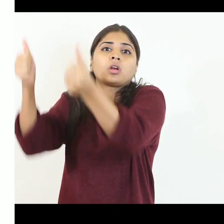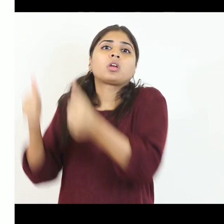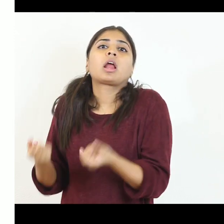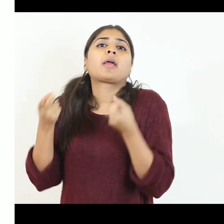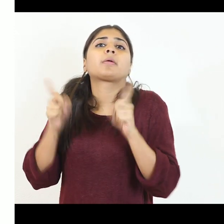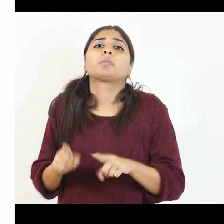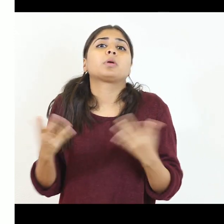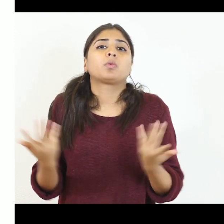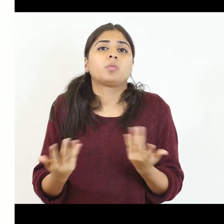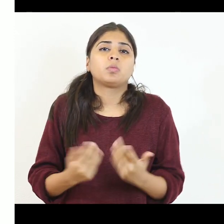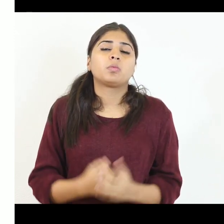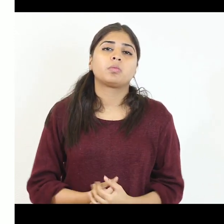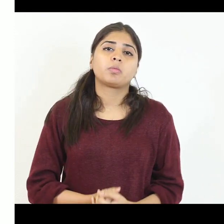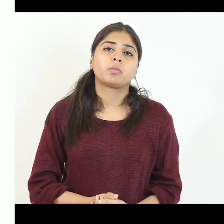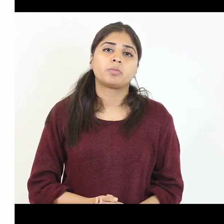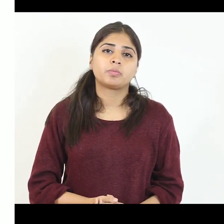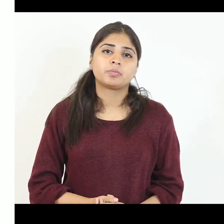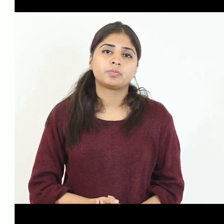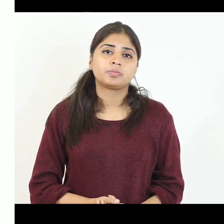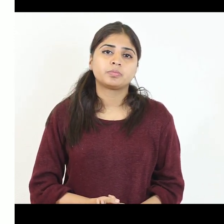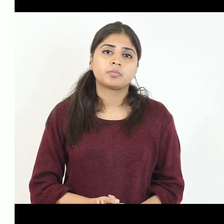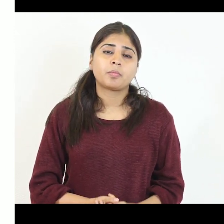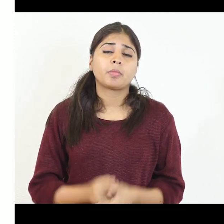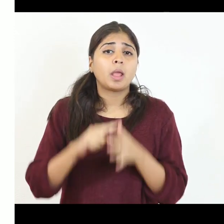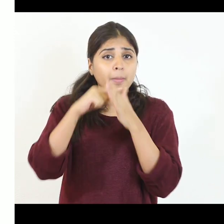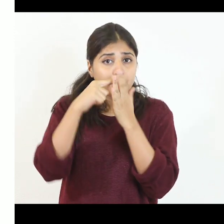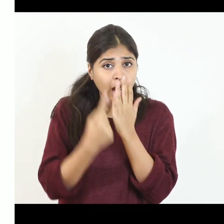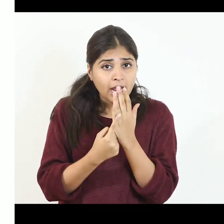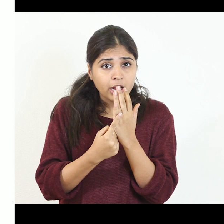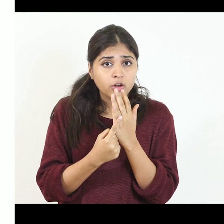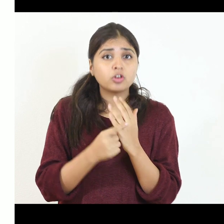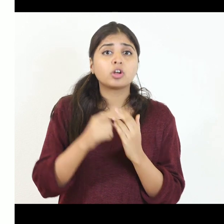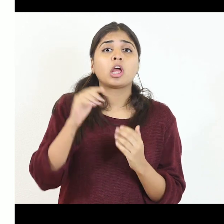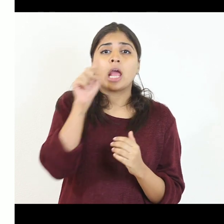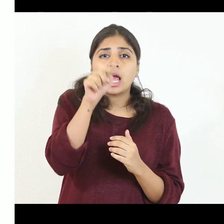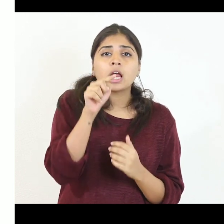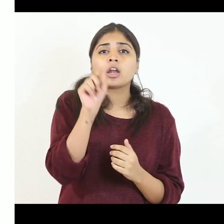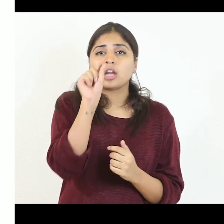Priority is equal to urgency plus impact.